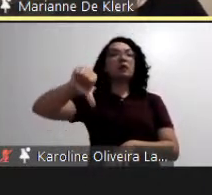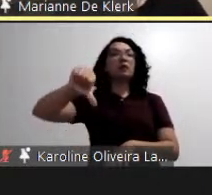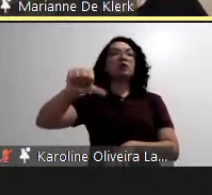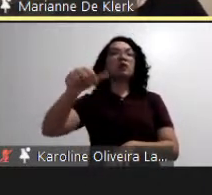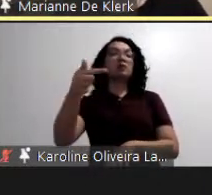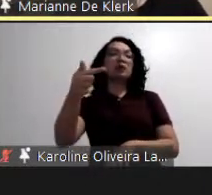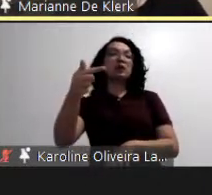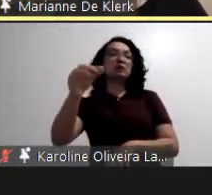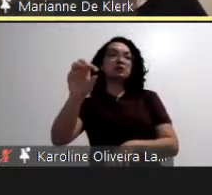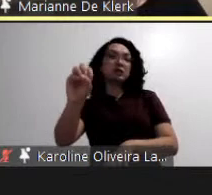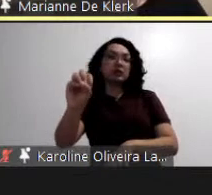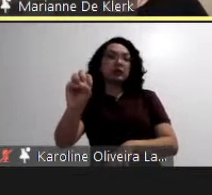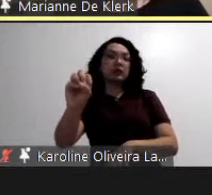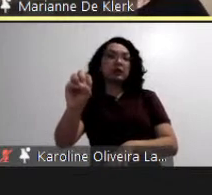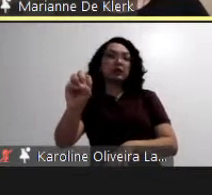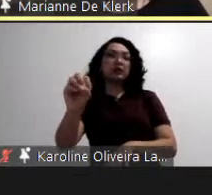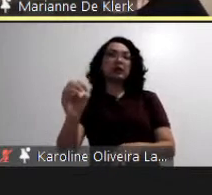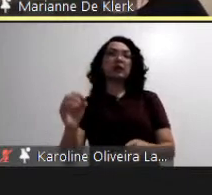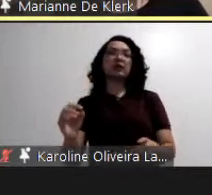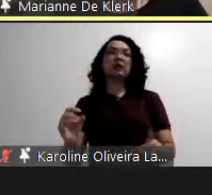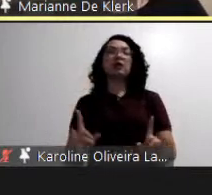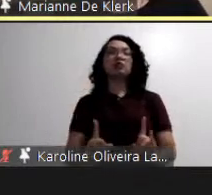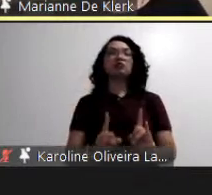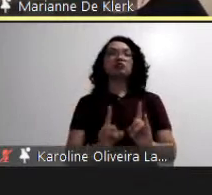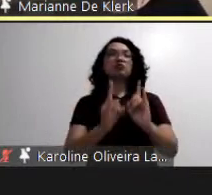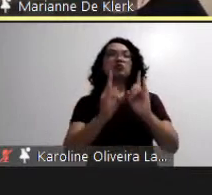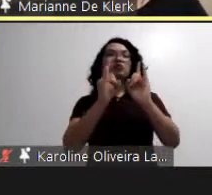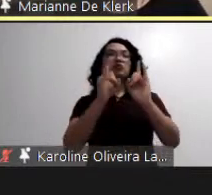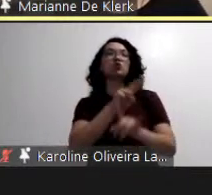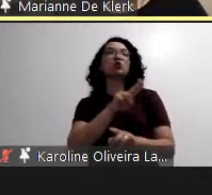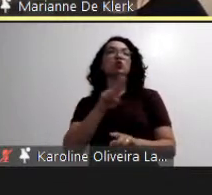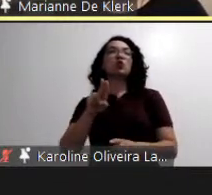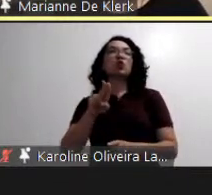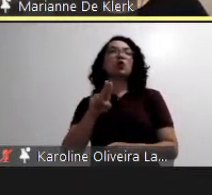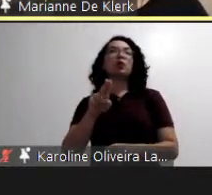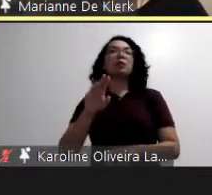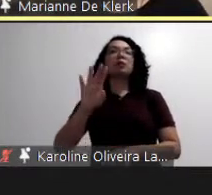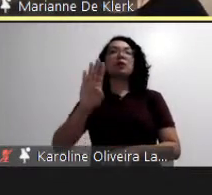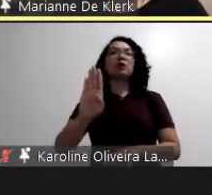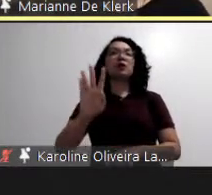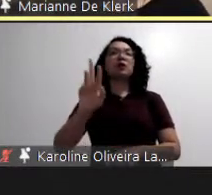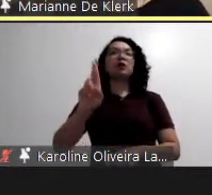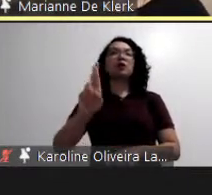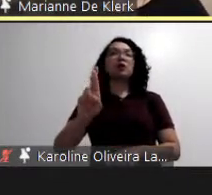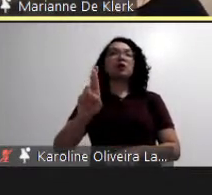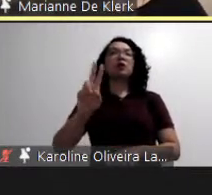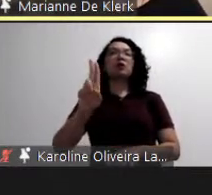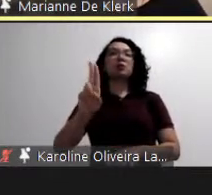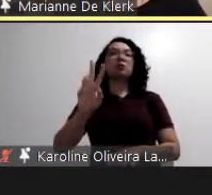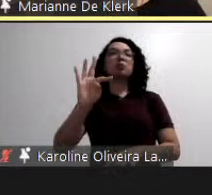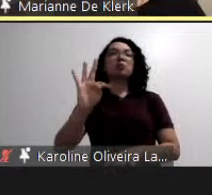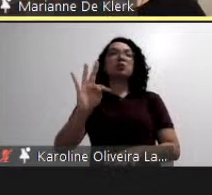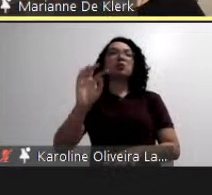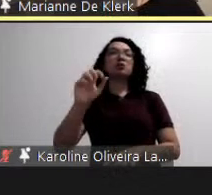very monumental, and looking for a new identity for the country. And you can just see here the effect with